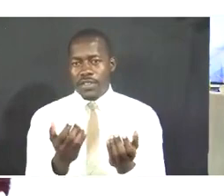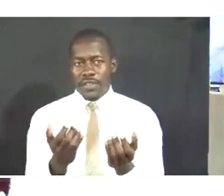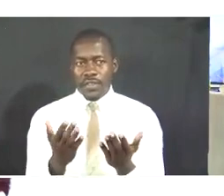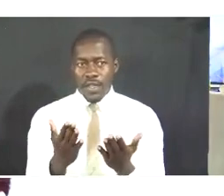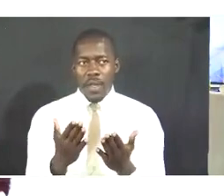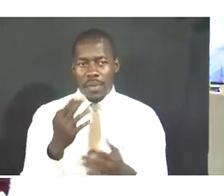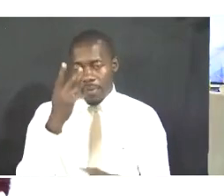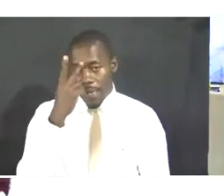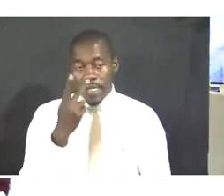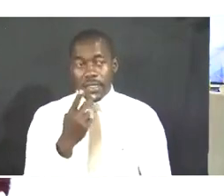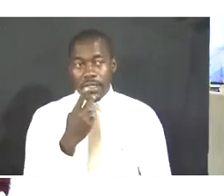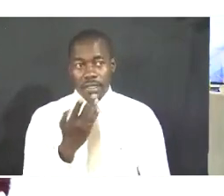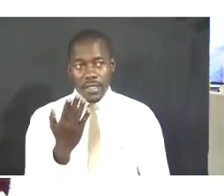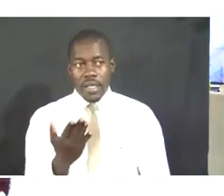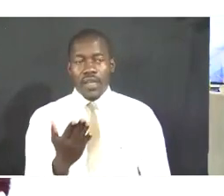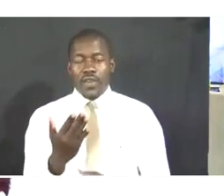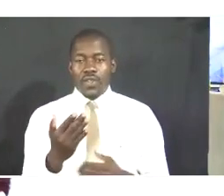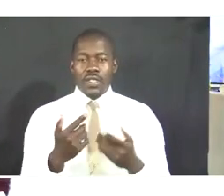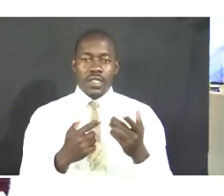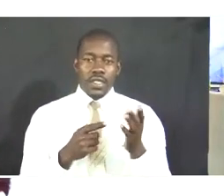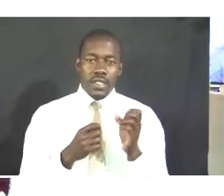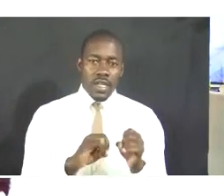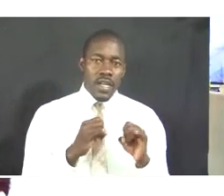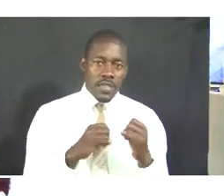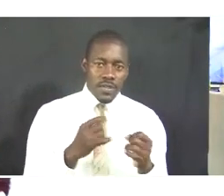home. Talk to them about this